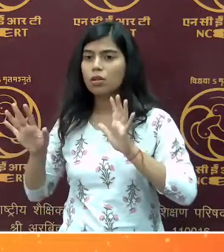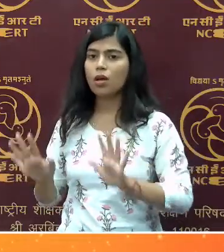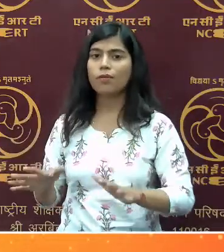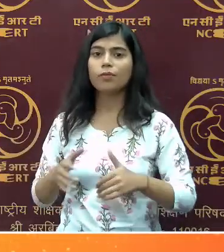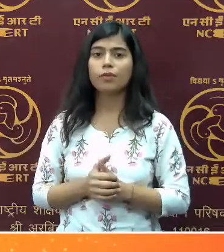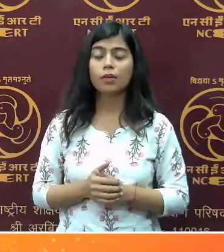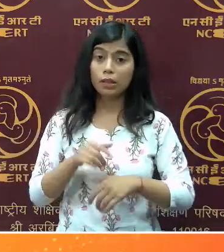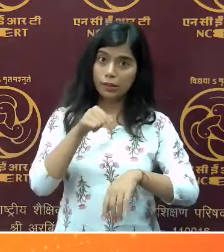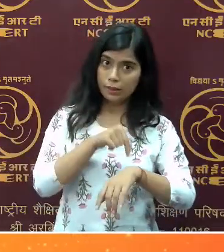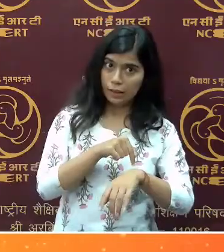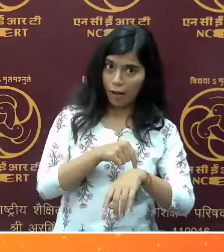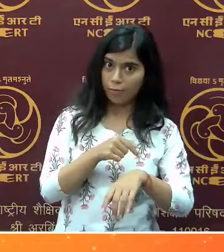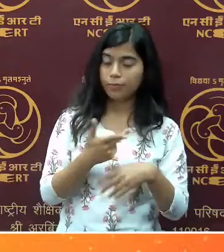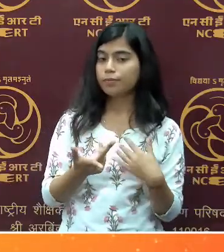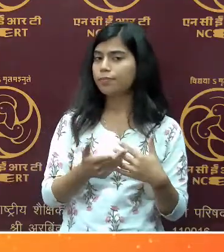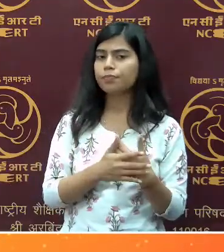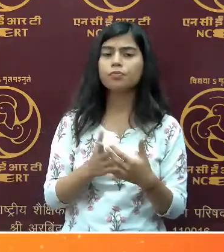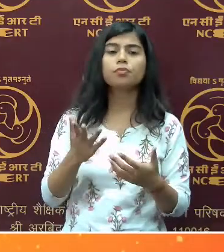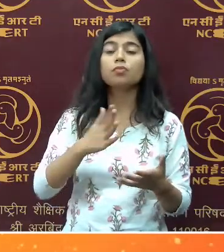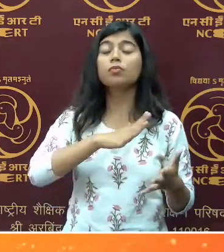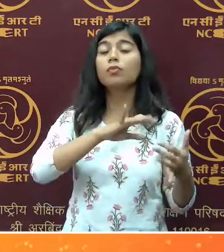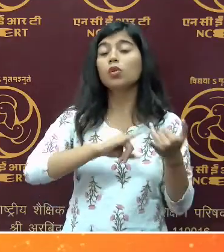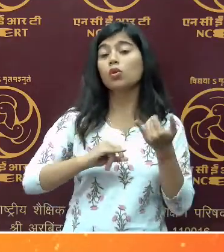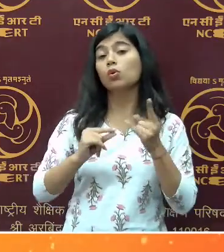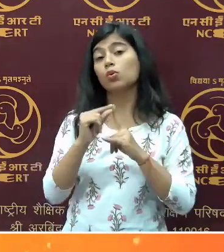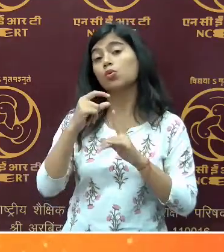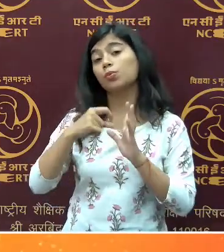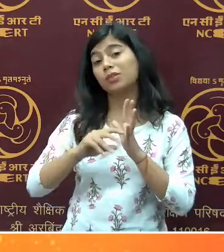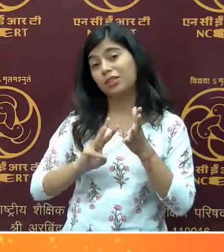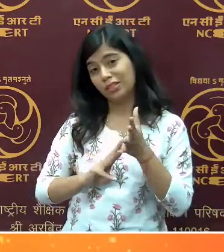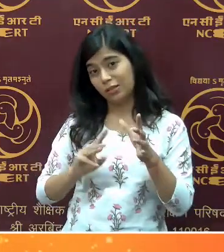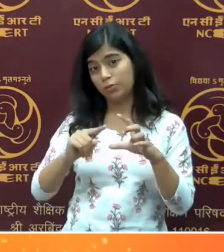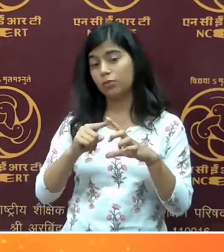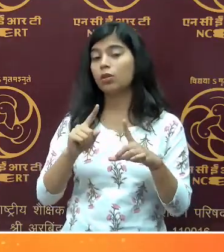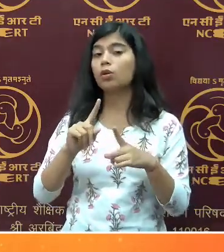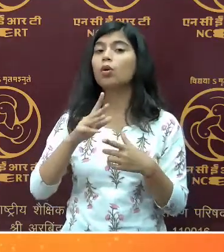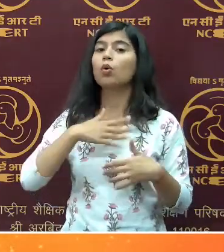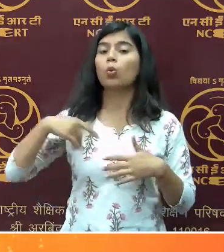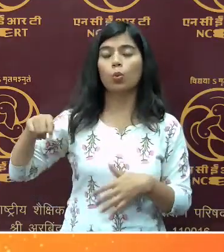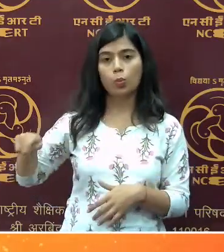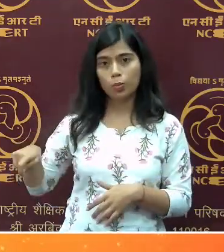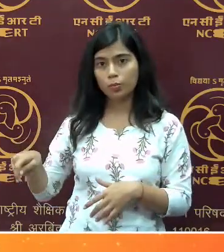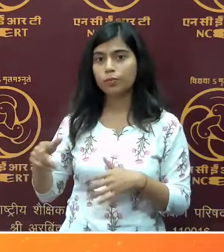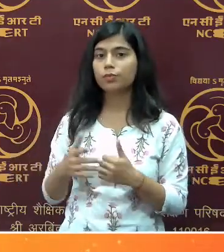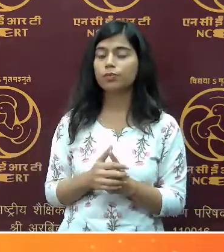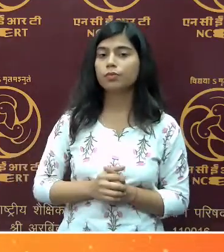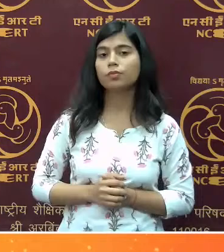from time and again Supreme Court through its interpretations have broadened the right,